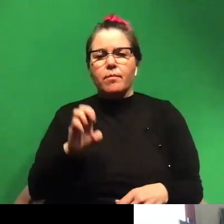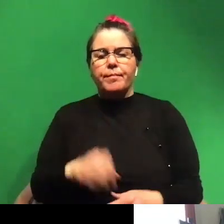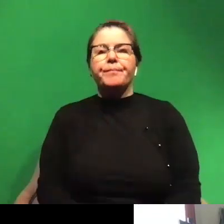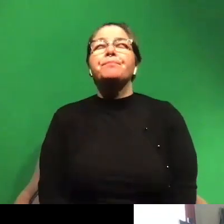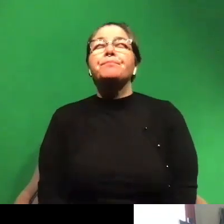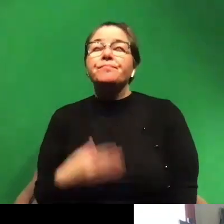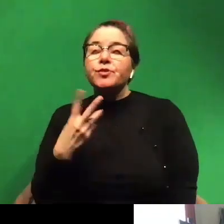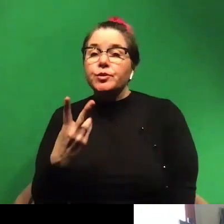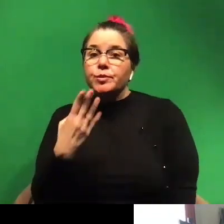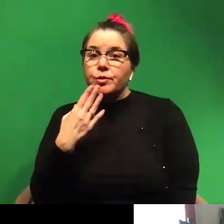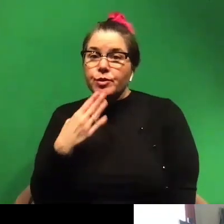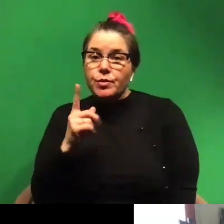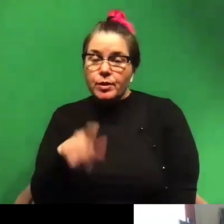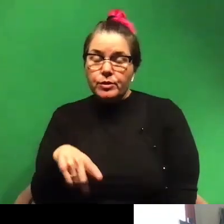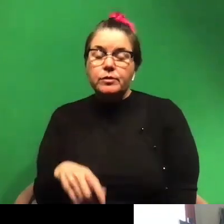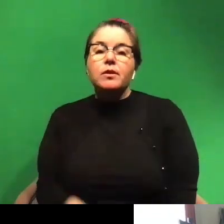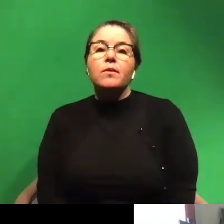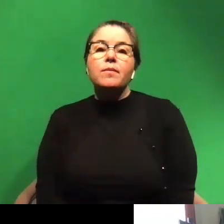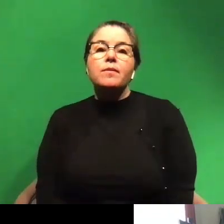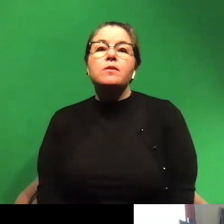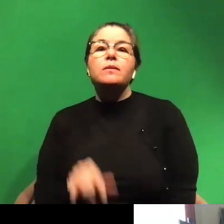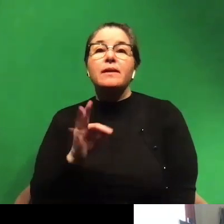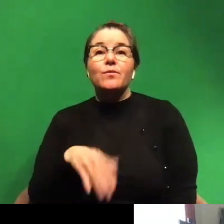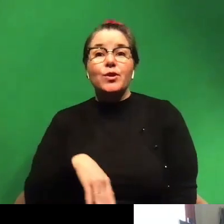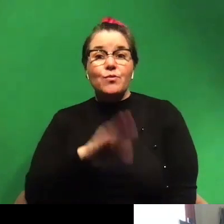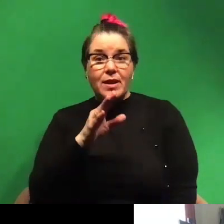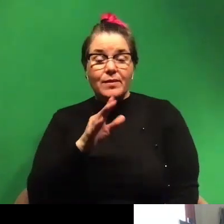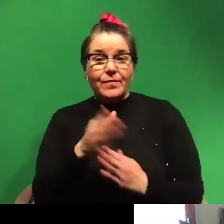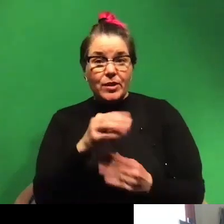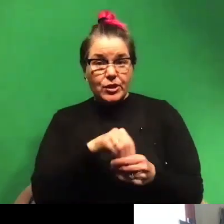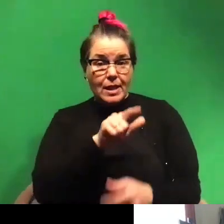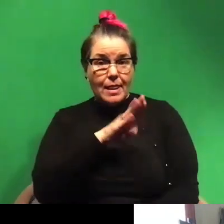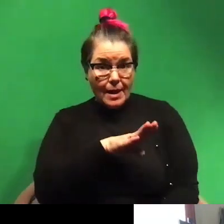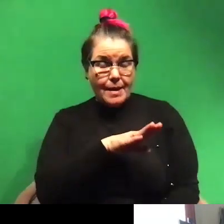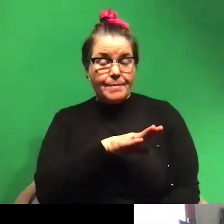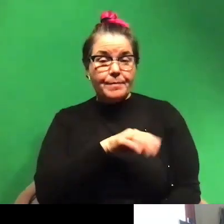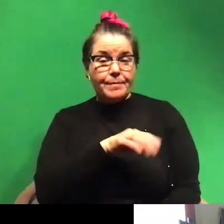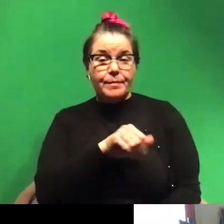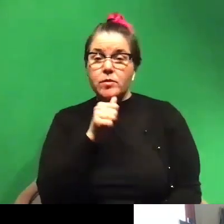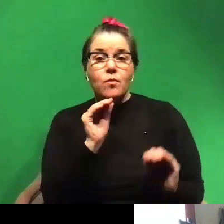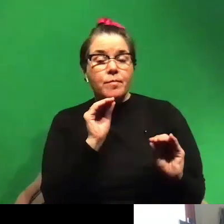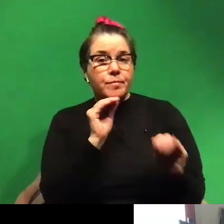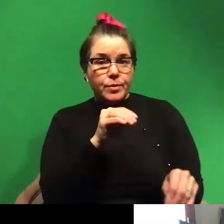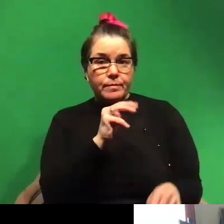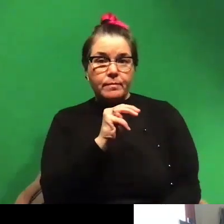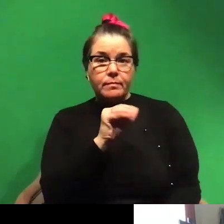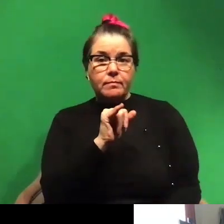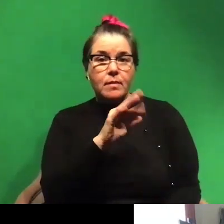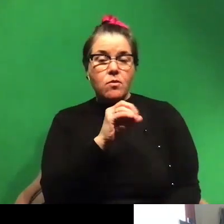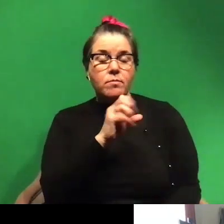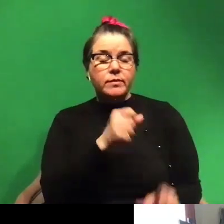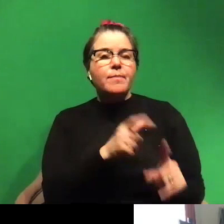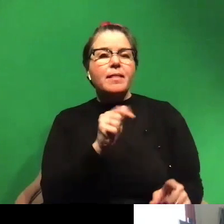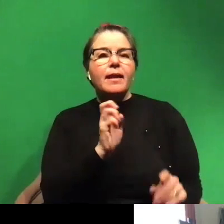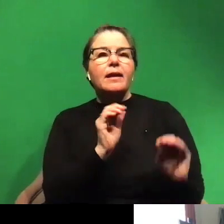good questions. So if we raise our fish in the lab and we don't put microbes from the lake